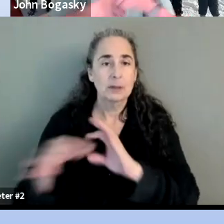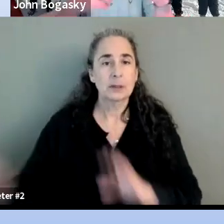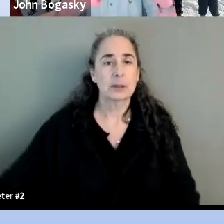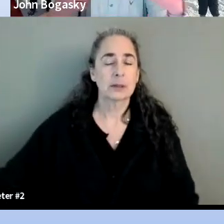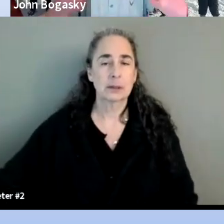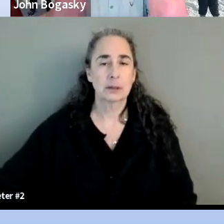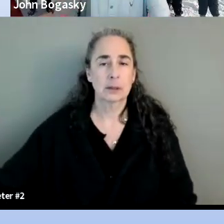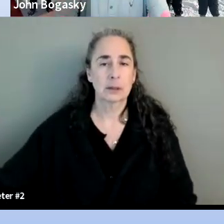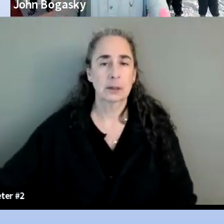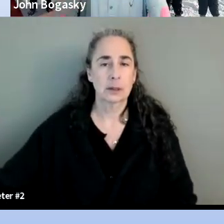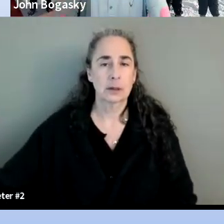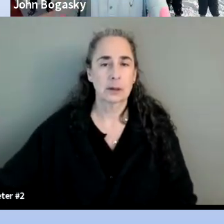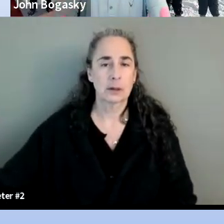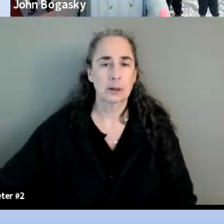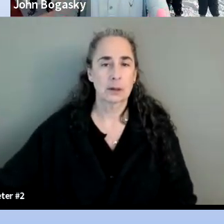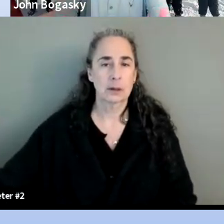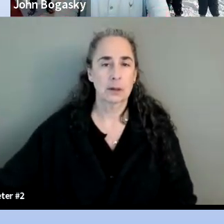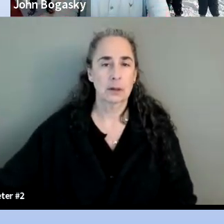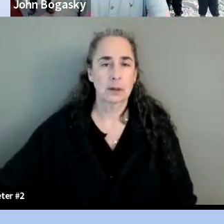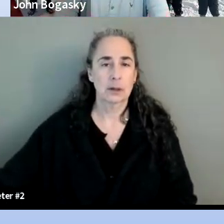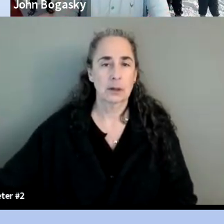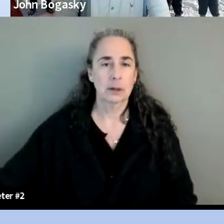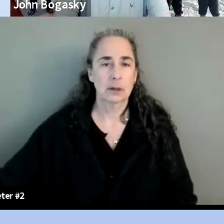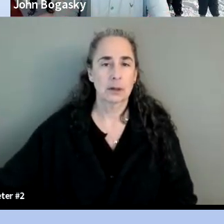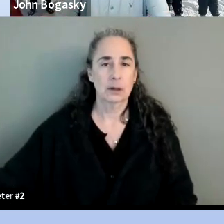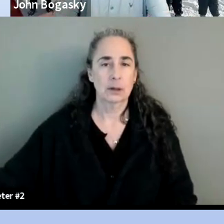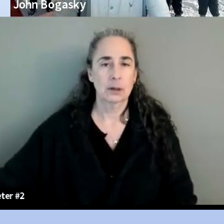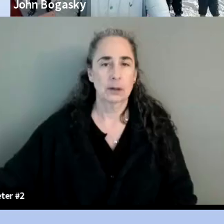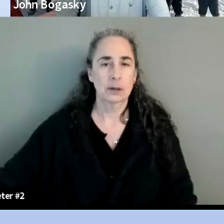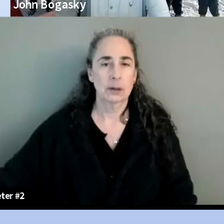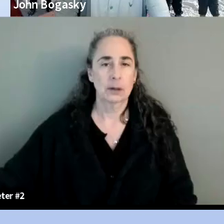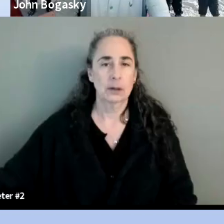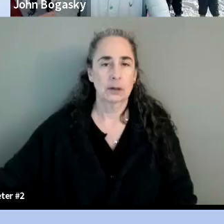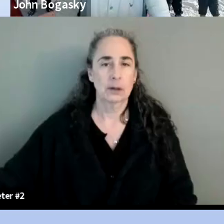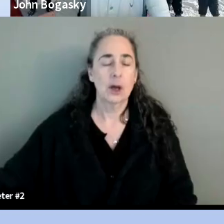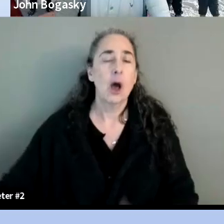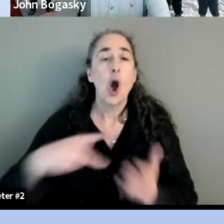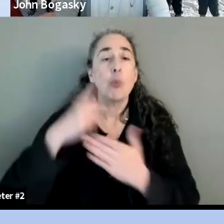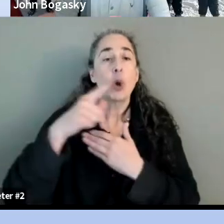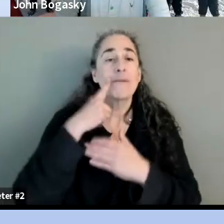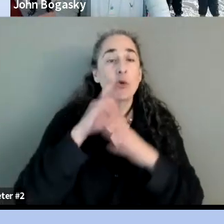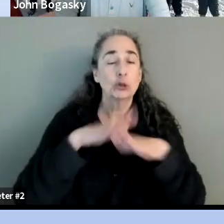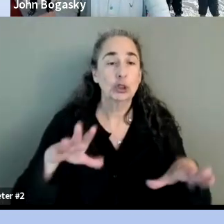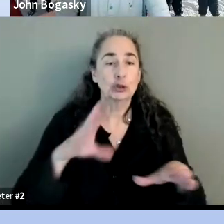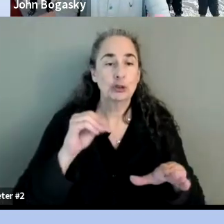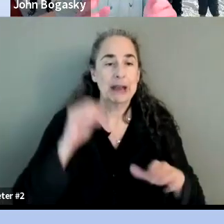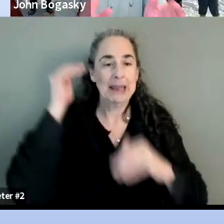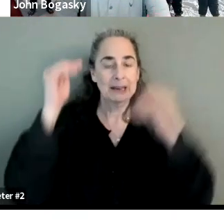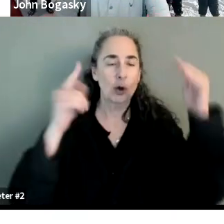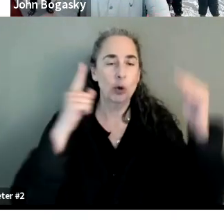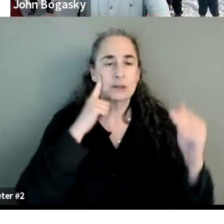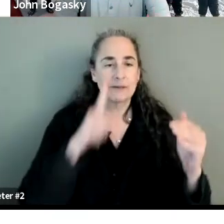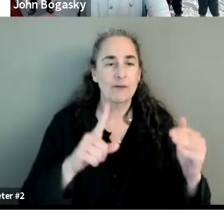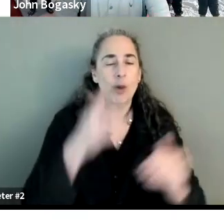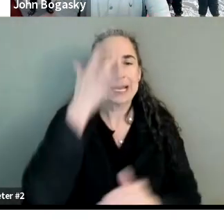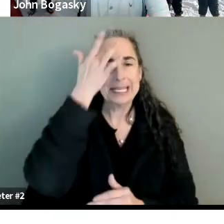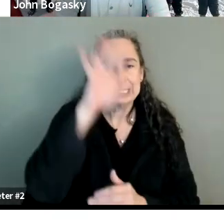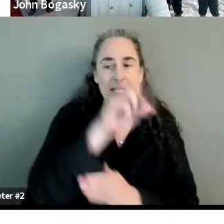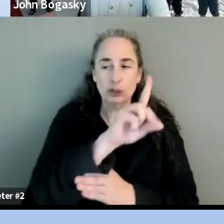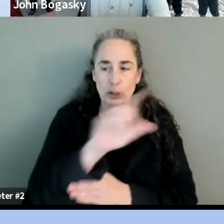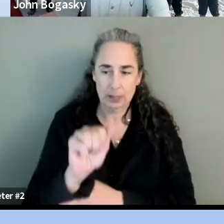Olympics is a program for children and adults with intellectual disabilities. It covers all ages. We have